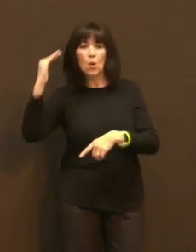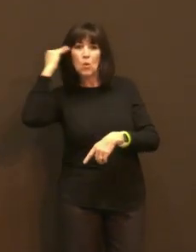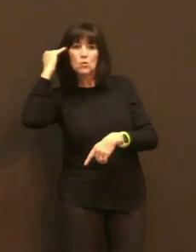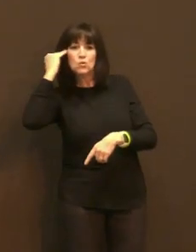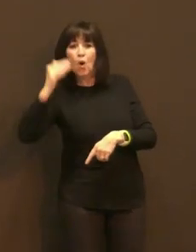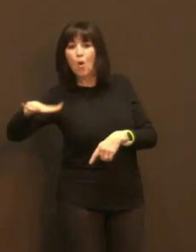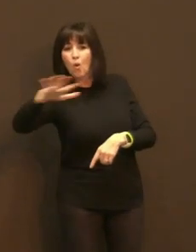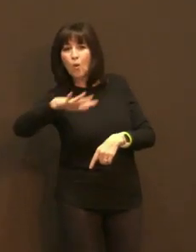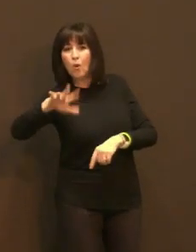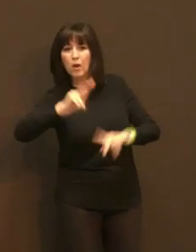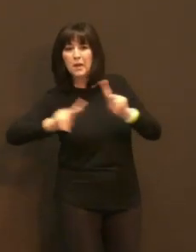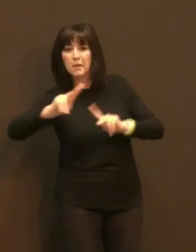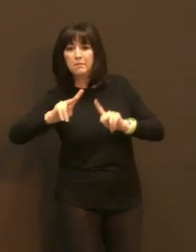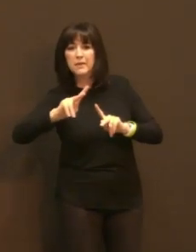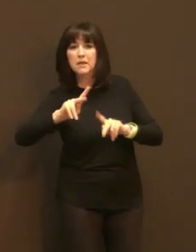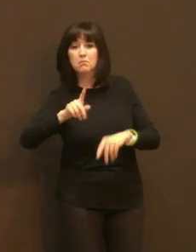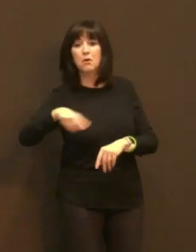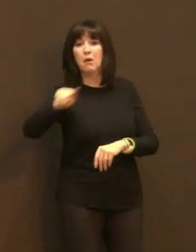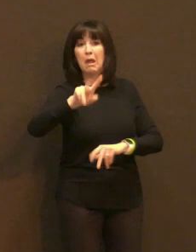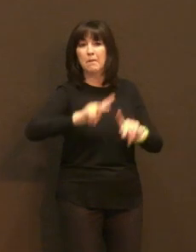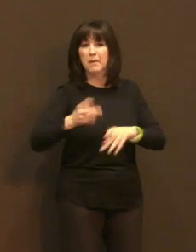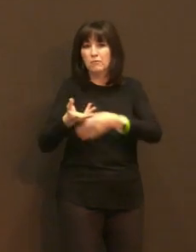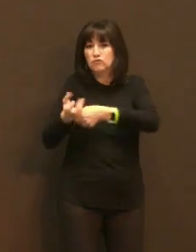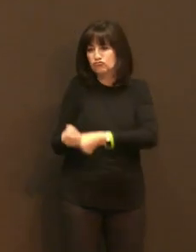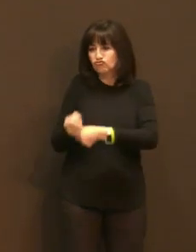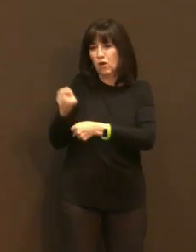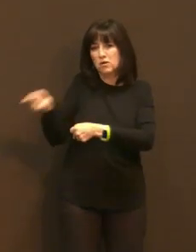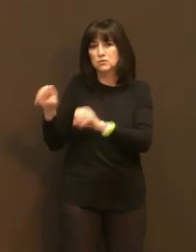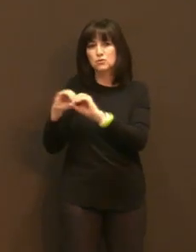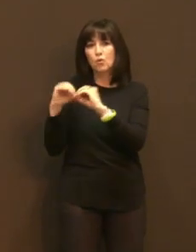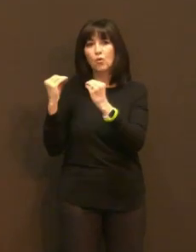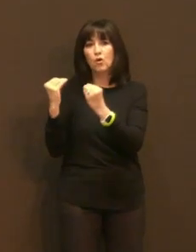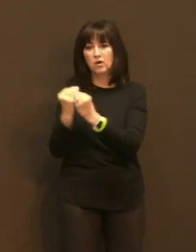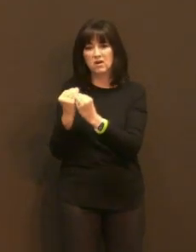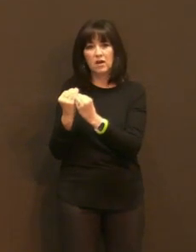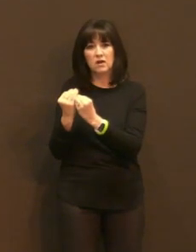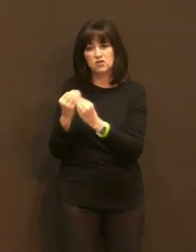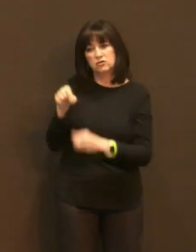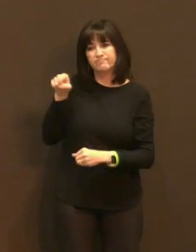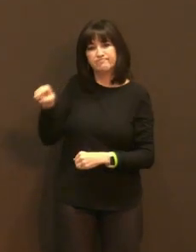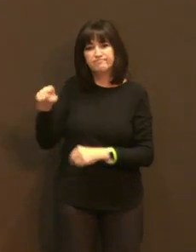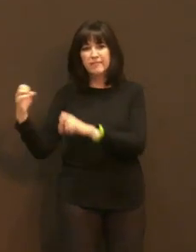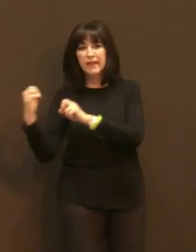of the community and who are trusted by members of the community.